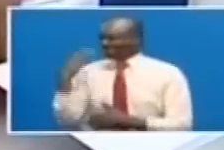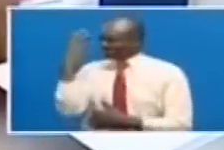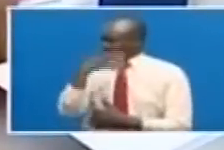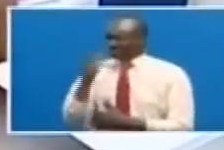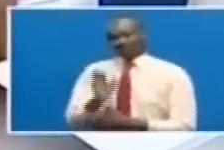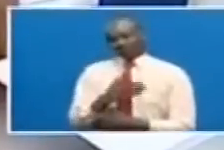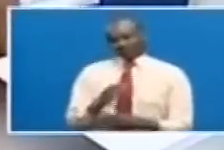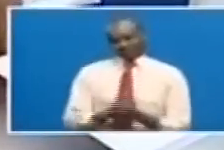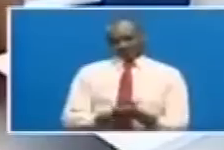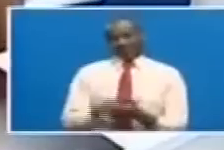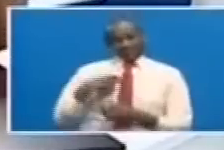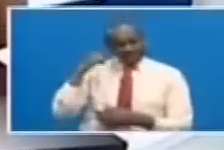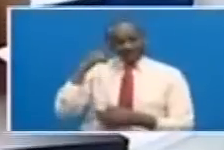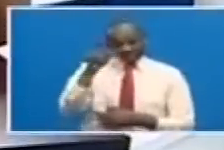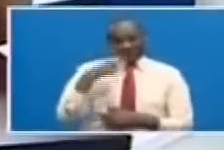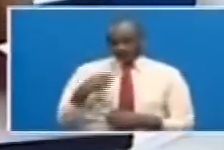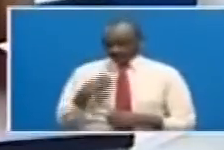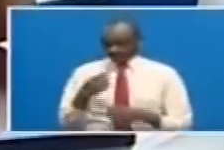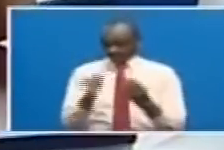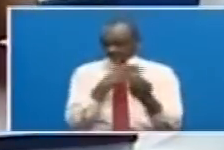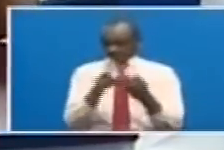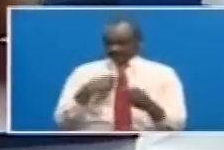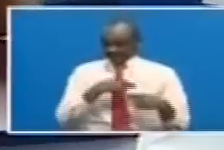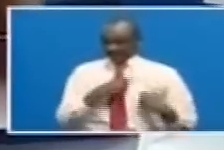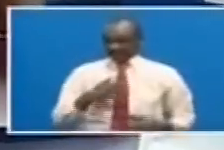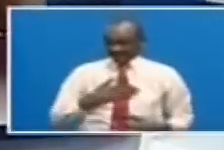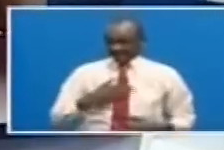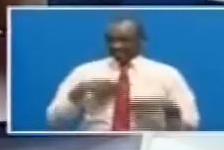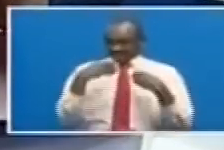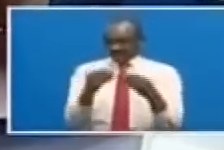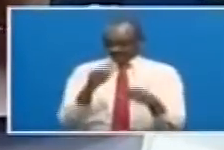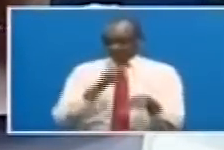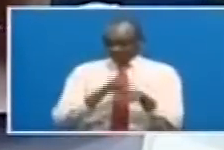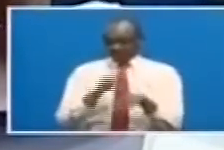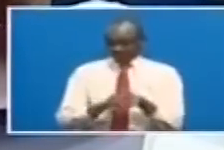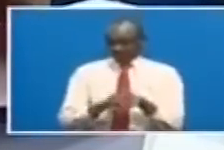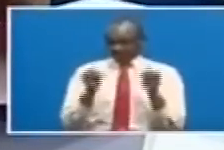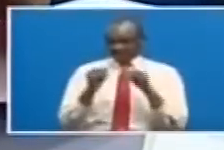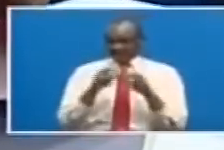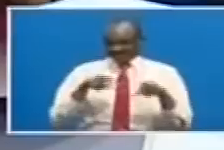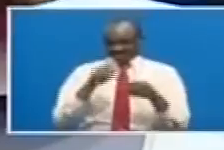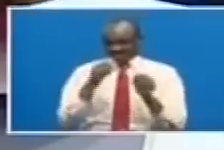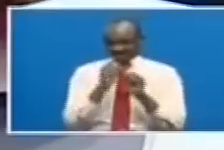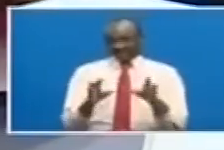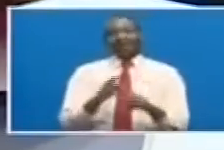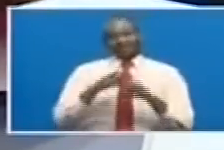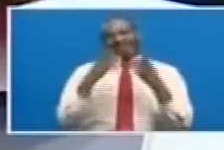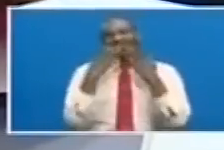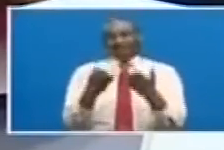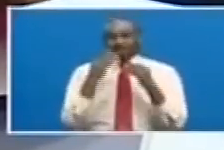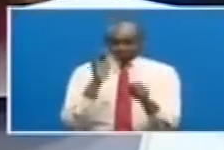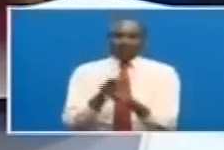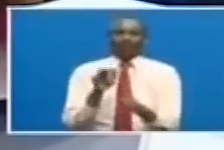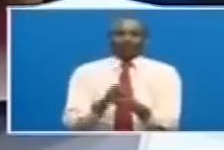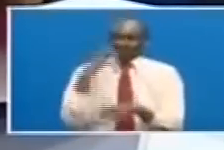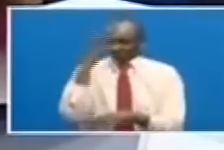honestly. But I think you guys are trying to win my heart so that I can give you a nice call when you guys did the news. But thank you. That was honestly,